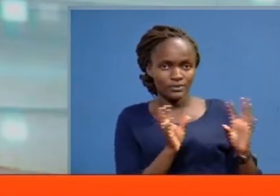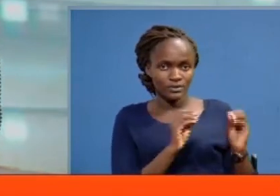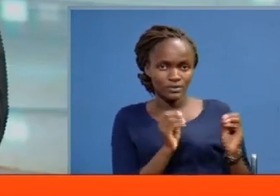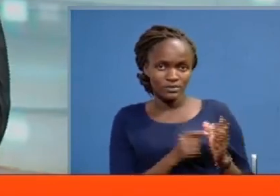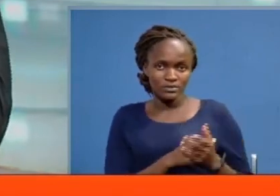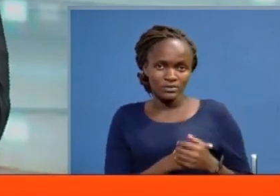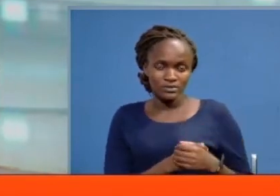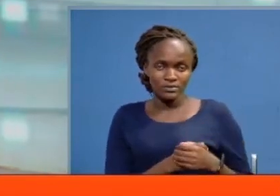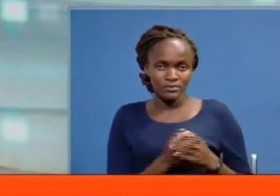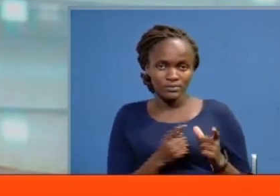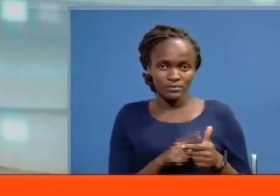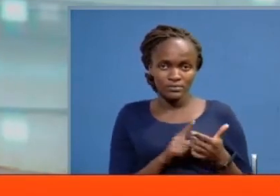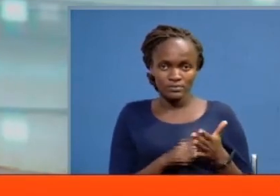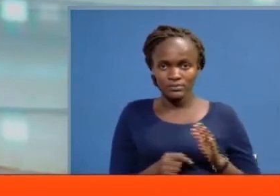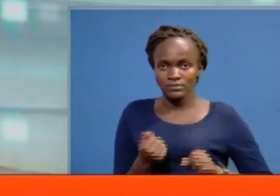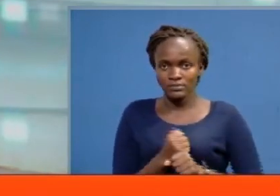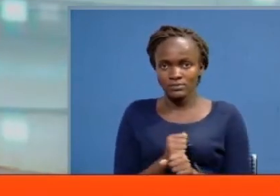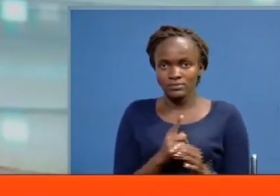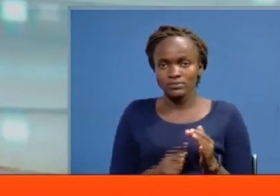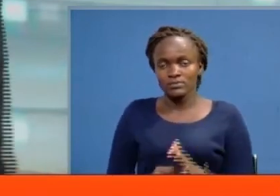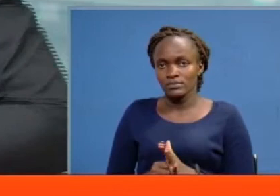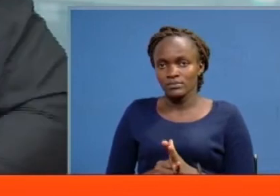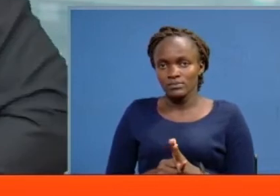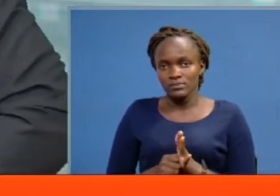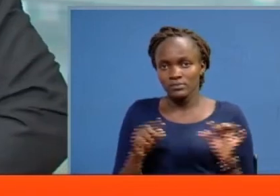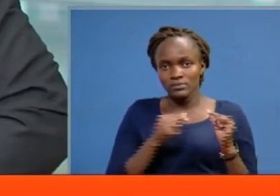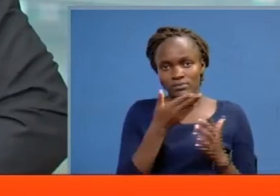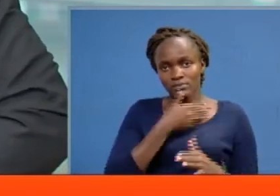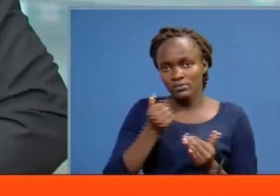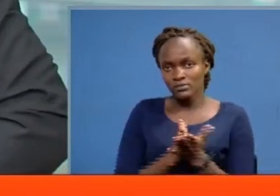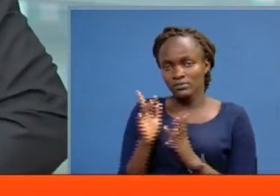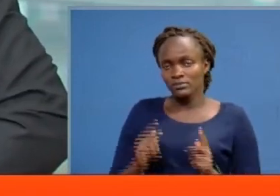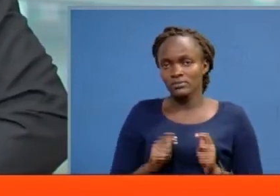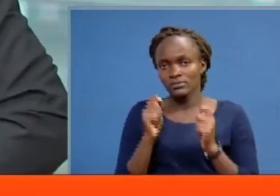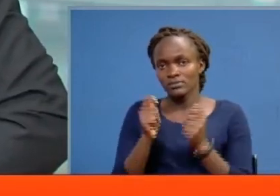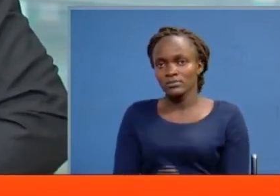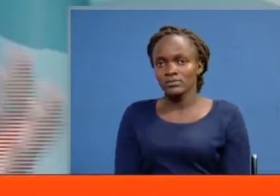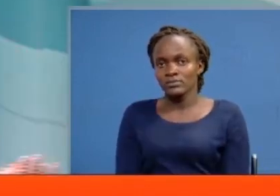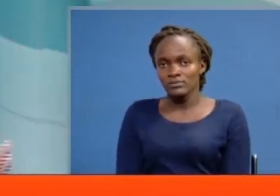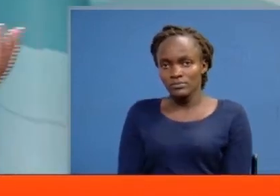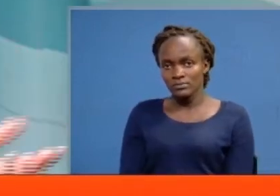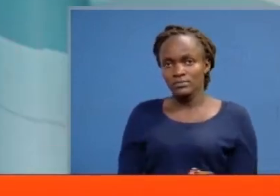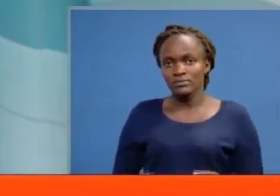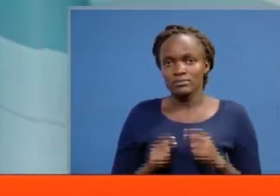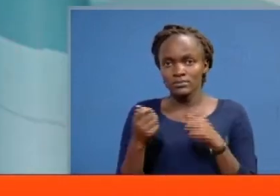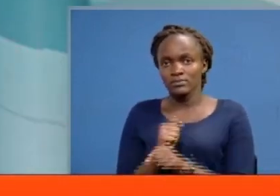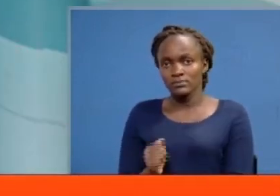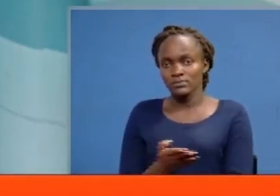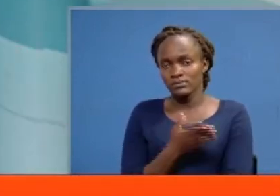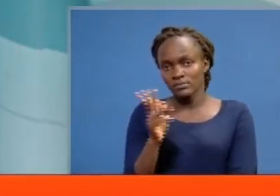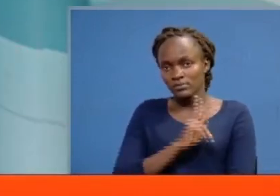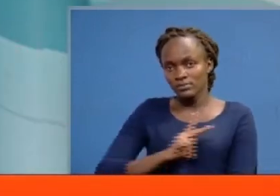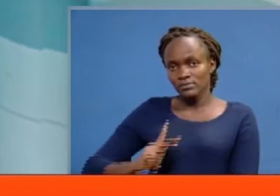and of course wanting to make the company better through their talents? Again, the Bible says your talents will set you before